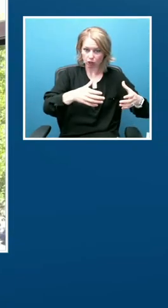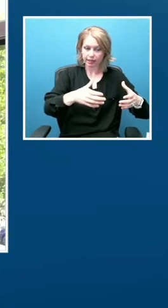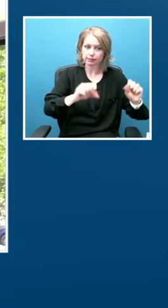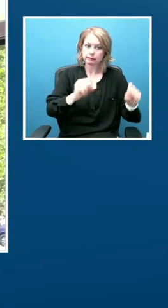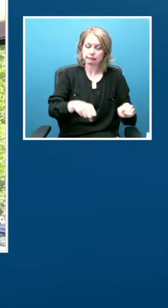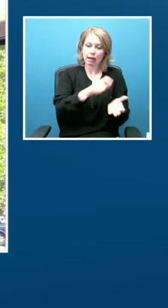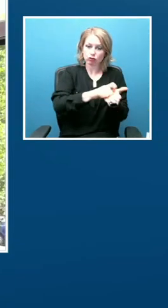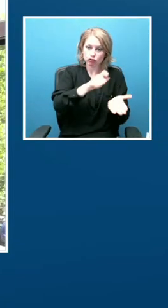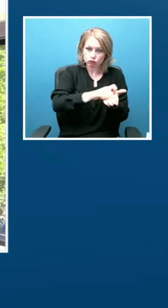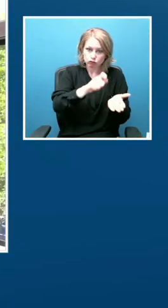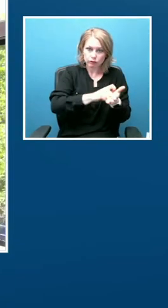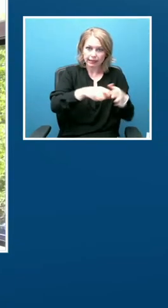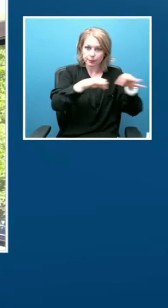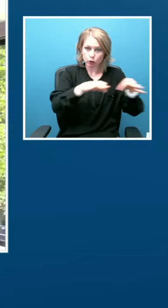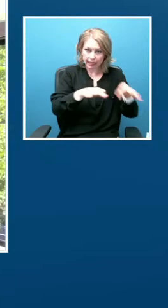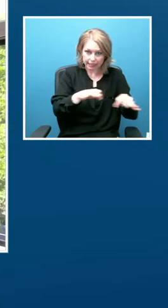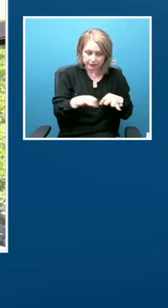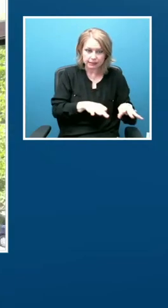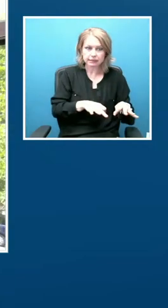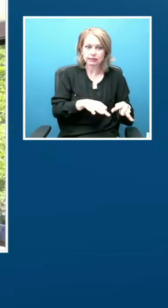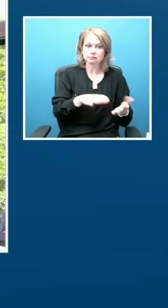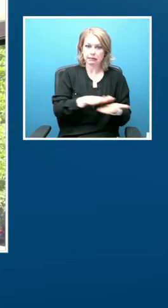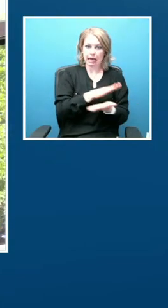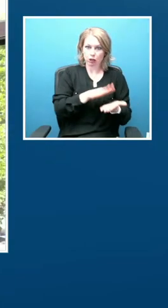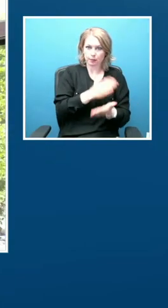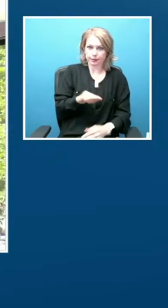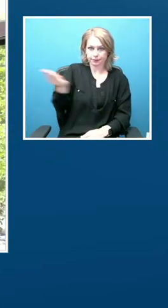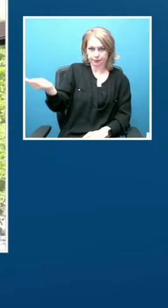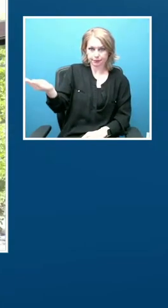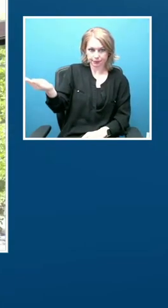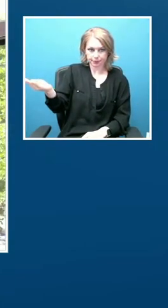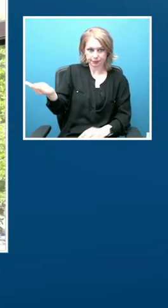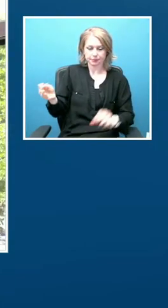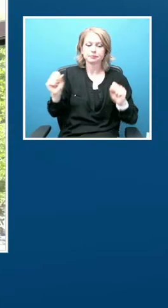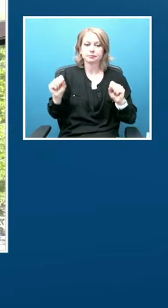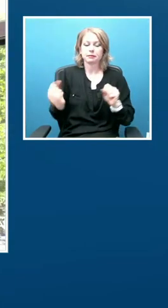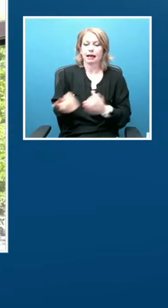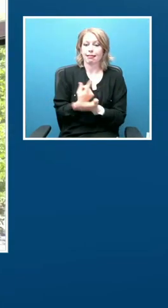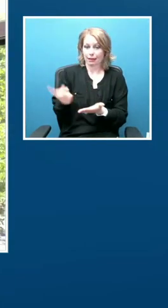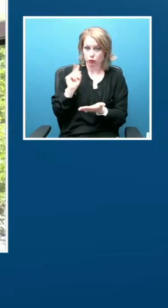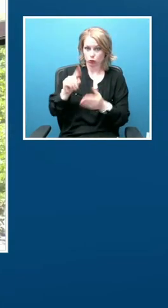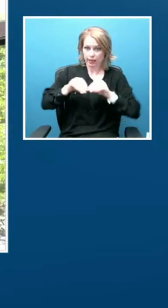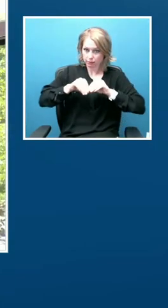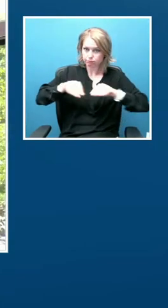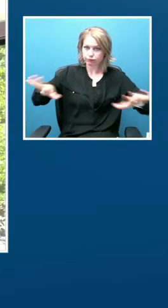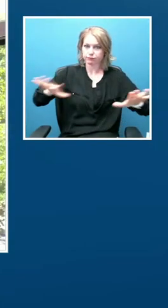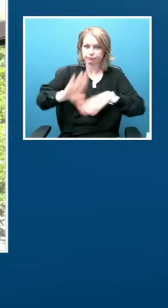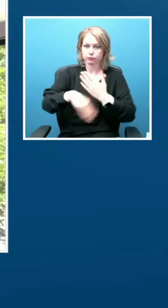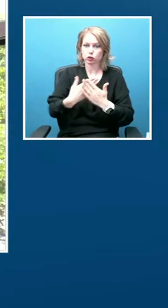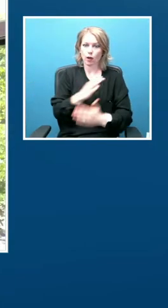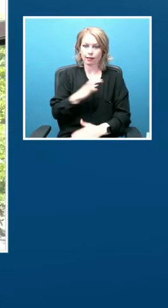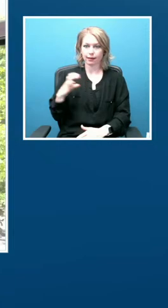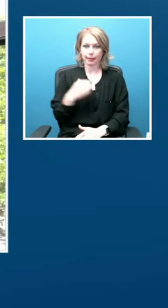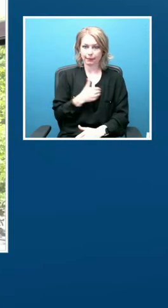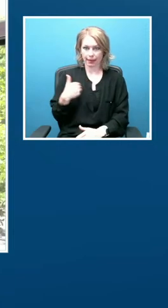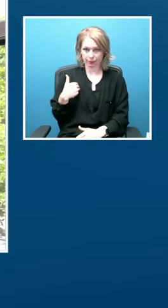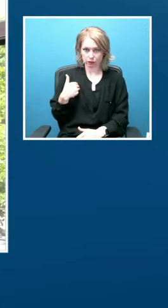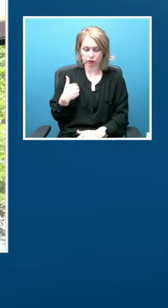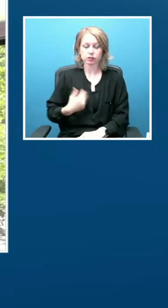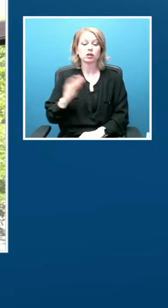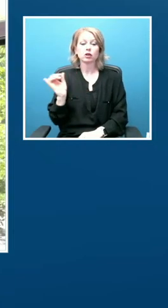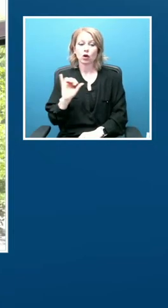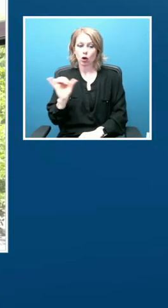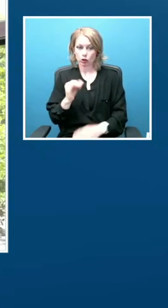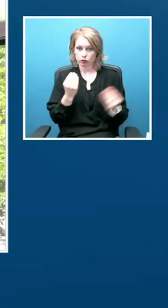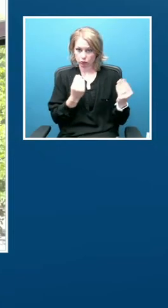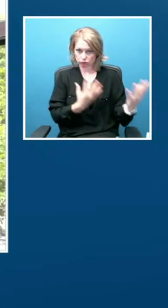documentary evidence to this committee for its consideration, which were distributed to each member last week. The chair has also informed the parties that they have been allotted